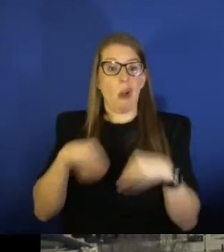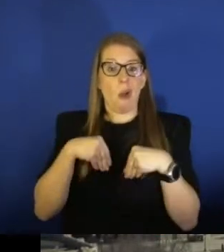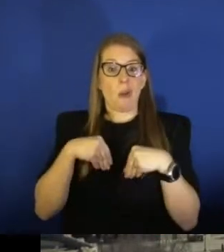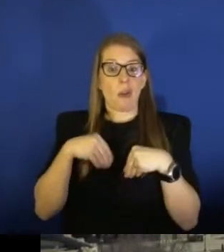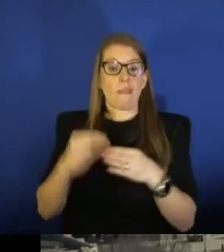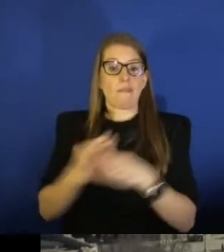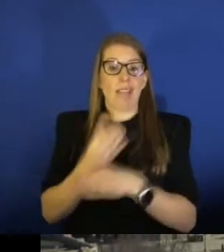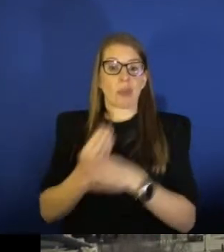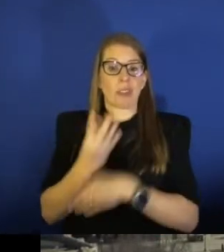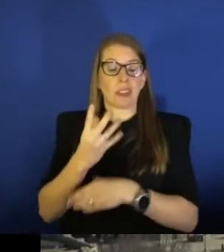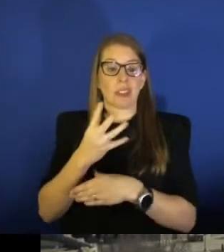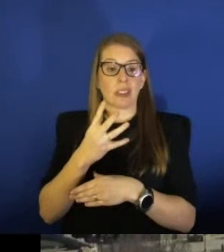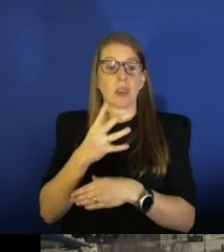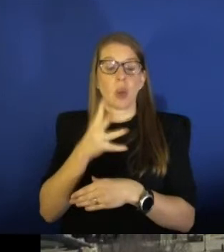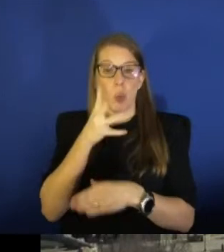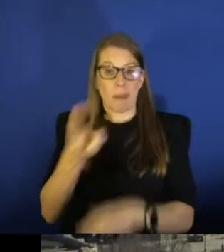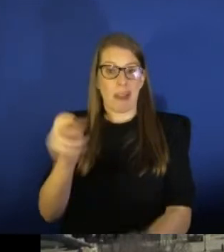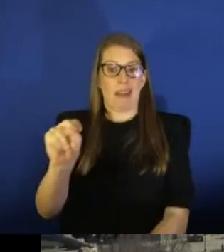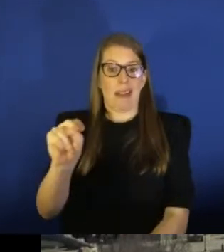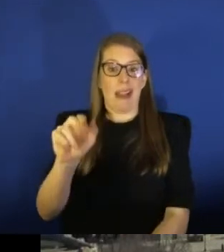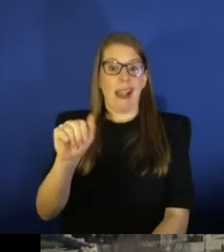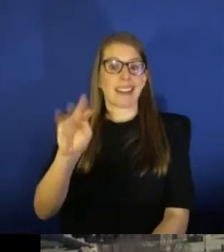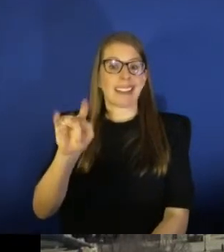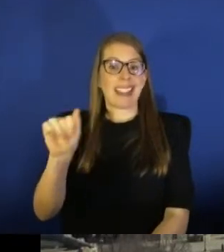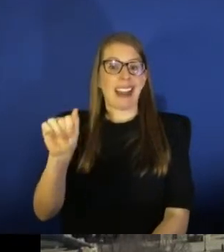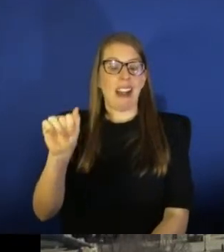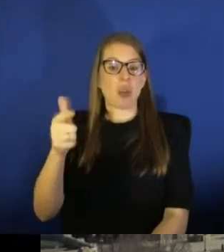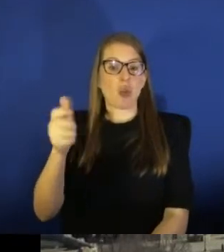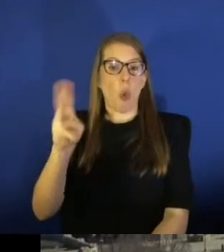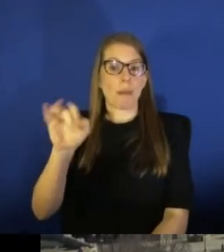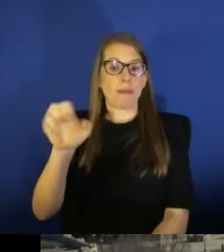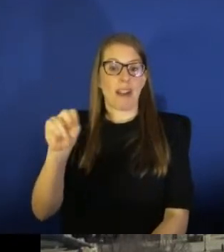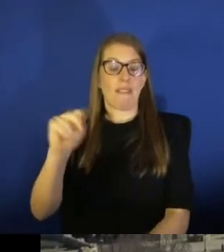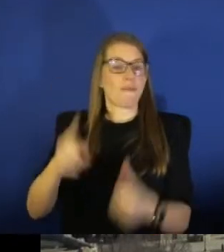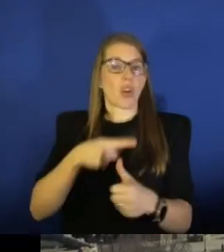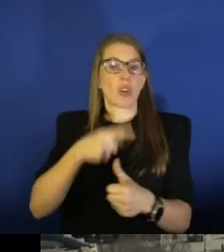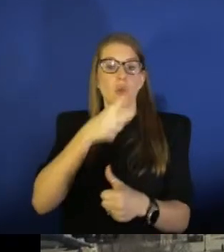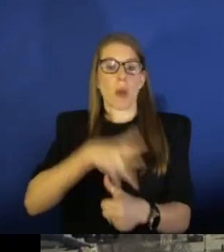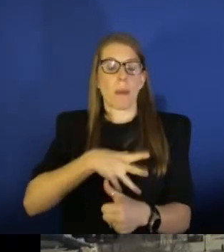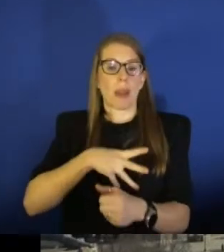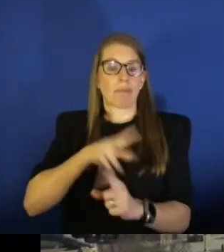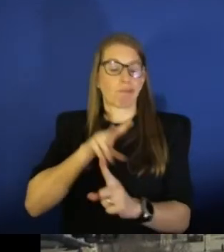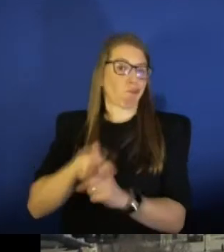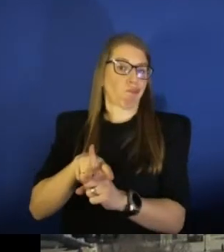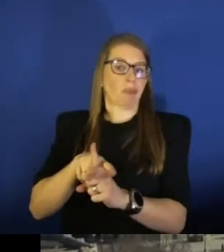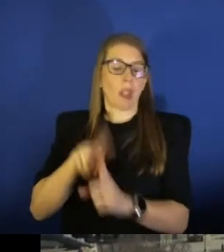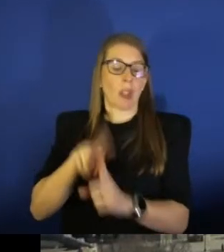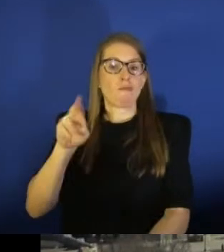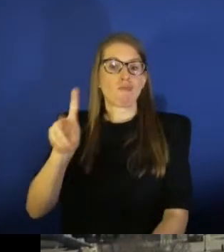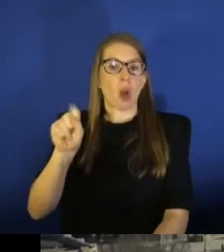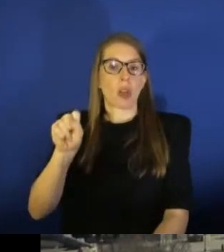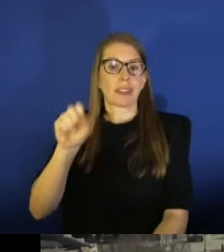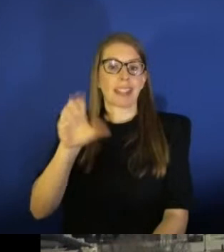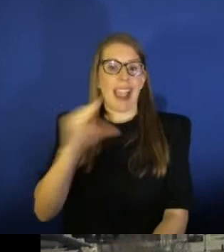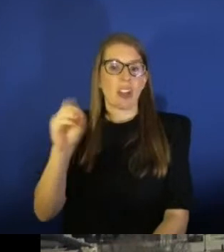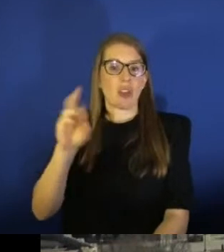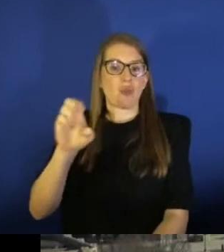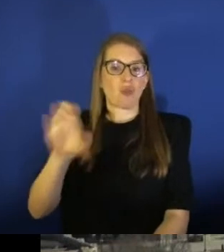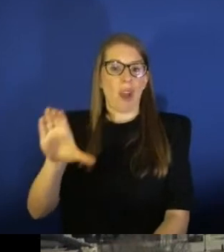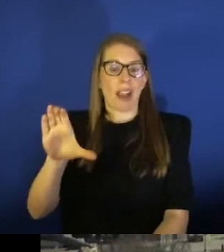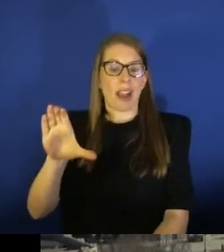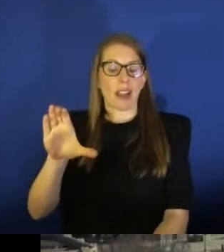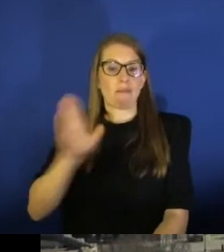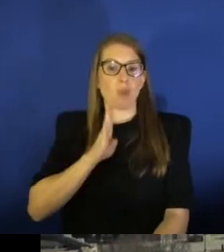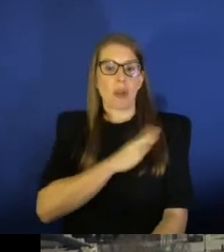ceremony will pay tribute to Anita Gorman. She was the first woman appointed to the city's Parks and Rec Board back in 1979, and